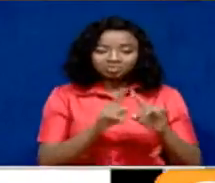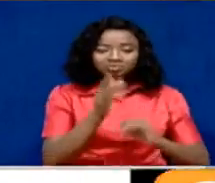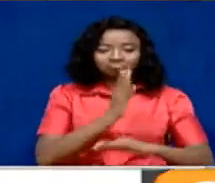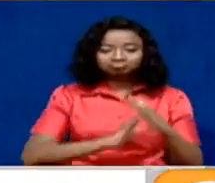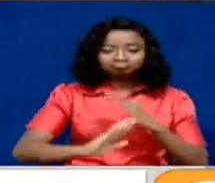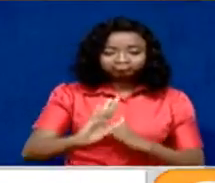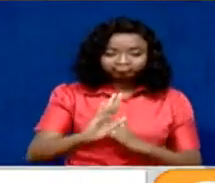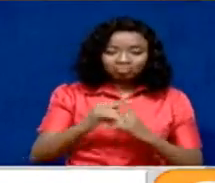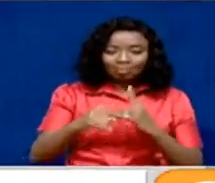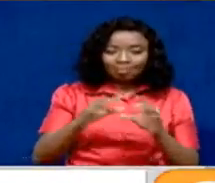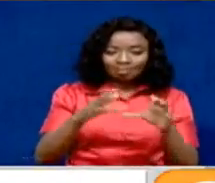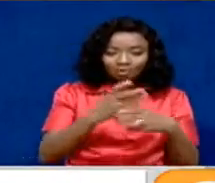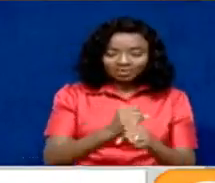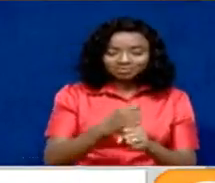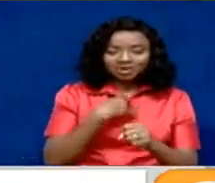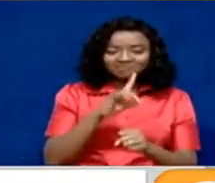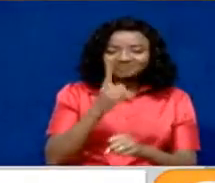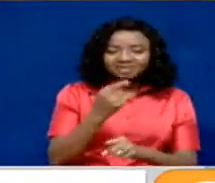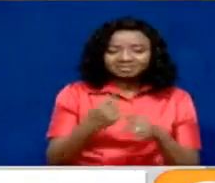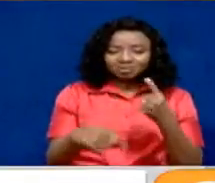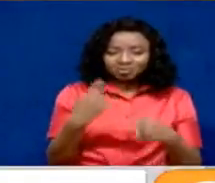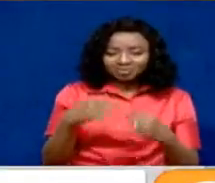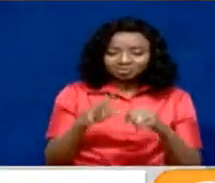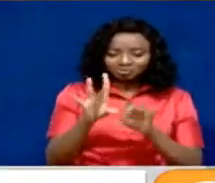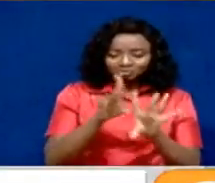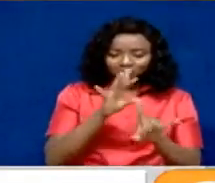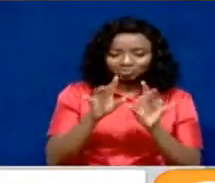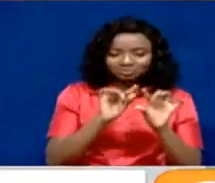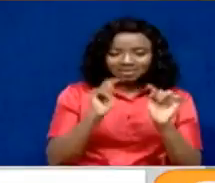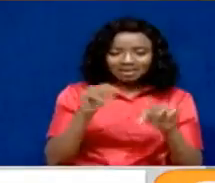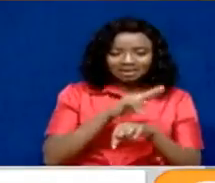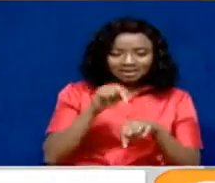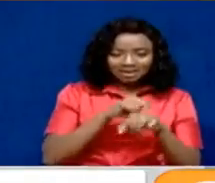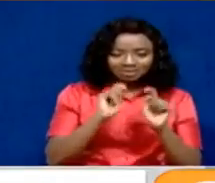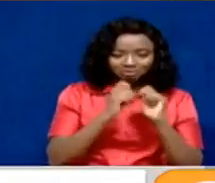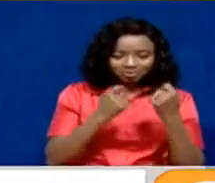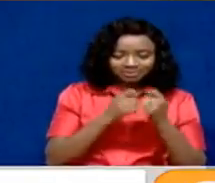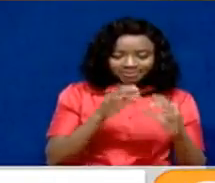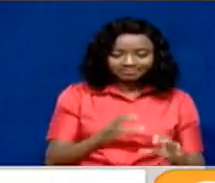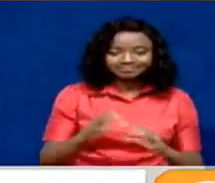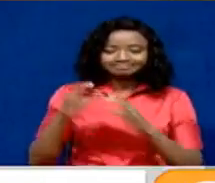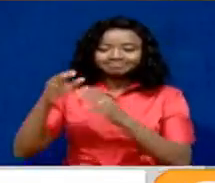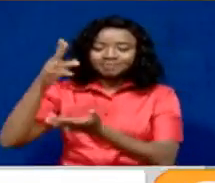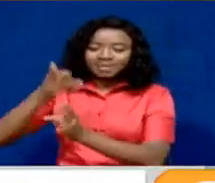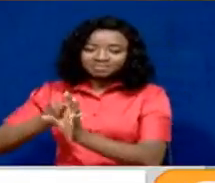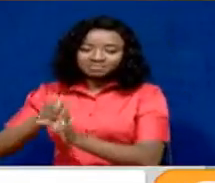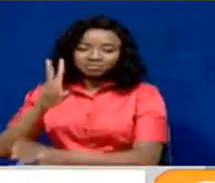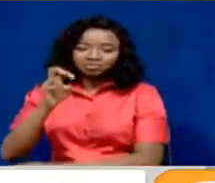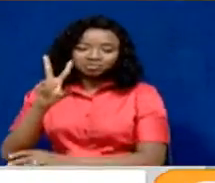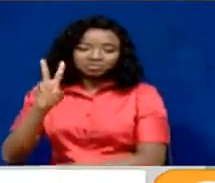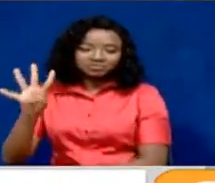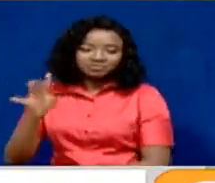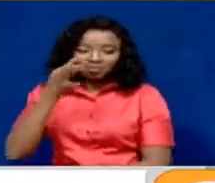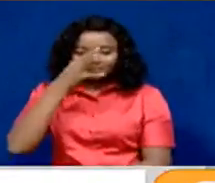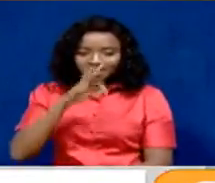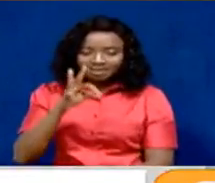Taekwondo Federation held its first trials to select the national team that will begin its journey to qualify for the 2024 Paris